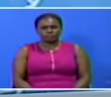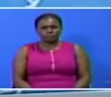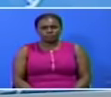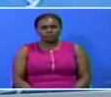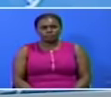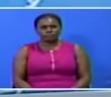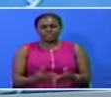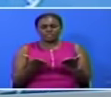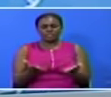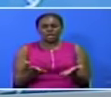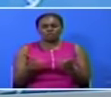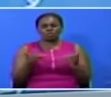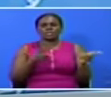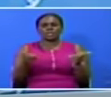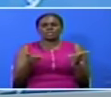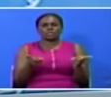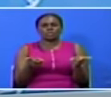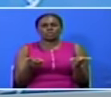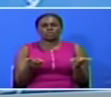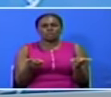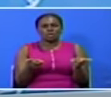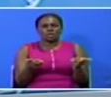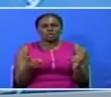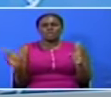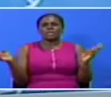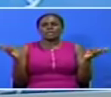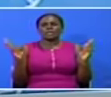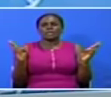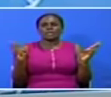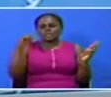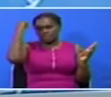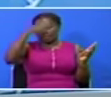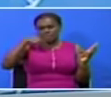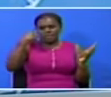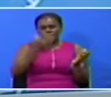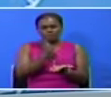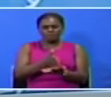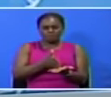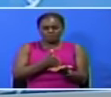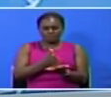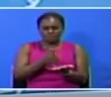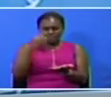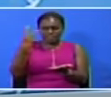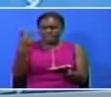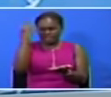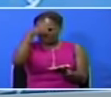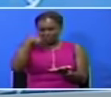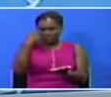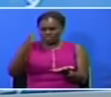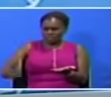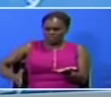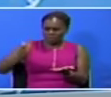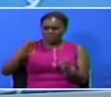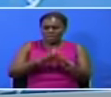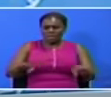Let's stay with matters transport now, and it is all systems go for phase 2A of the standard gauge railway. The National Land